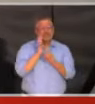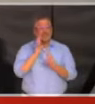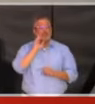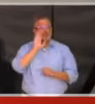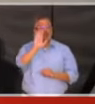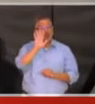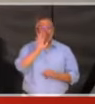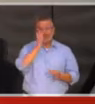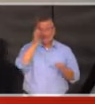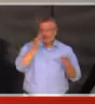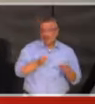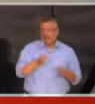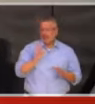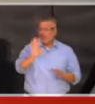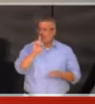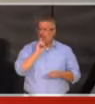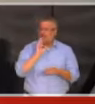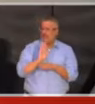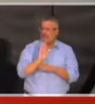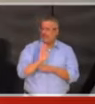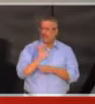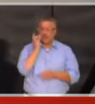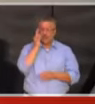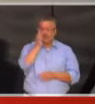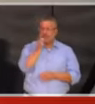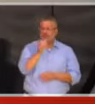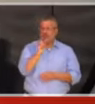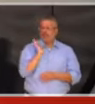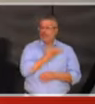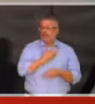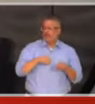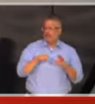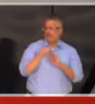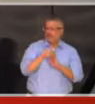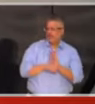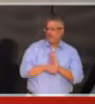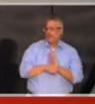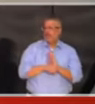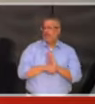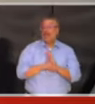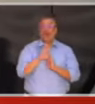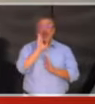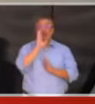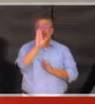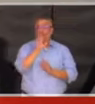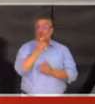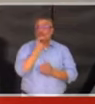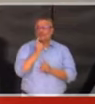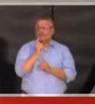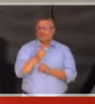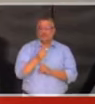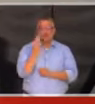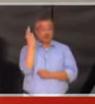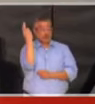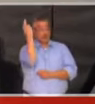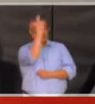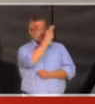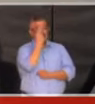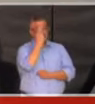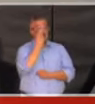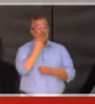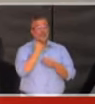your faith and for your commitment to the future of our state. And I'll just mark this moment, because there's a reason we're